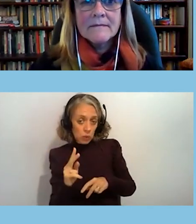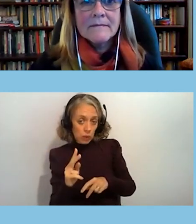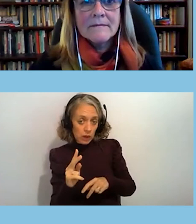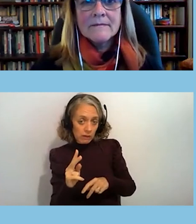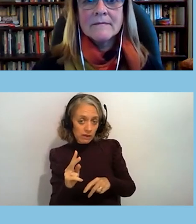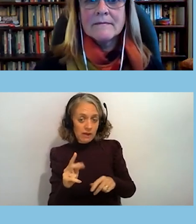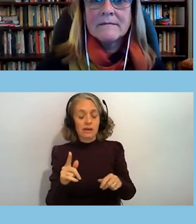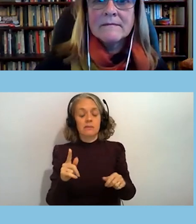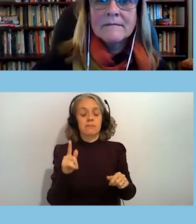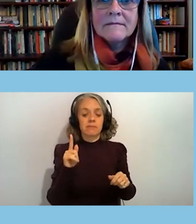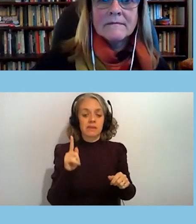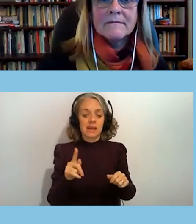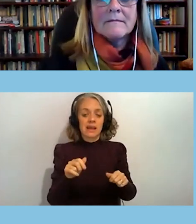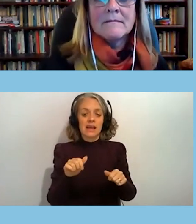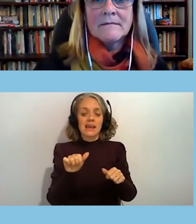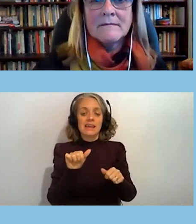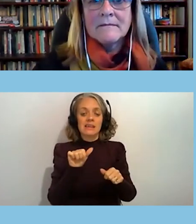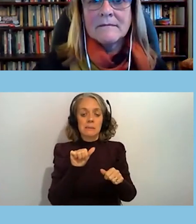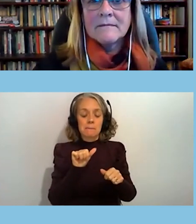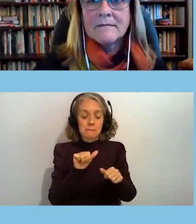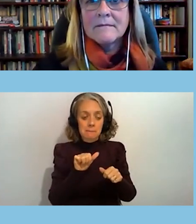to have a